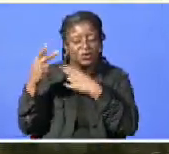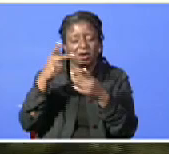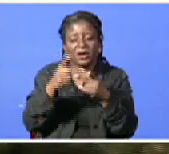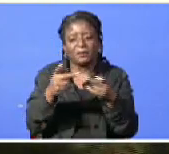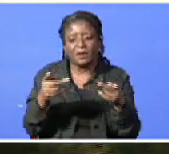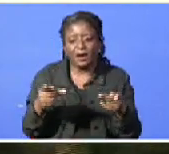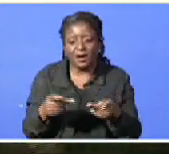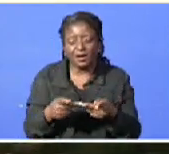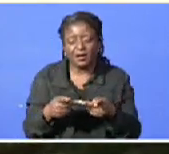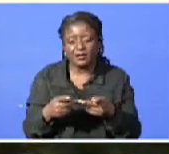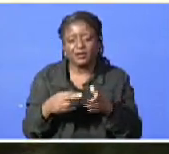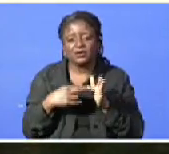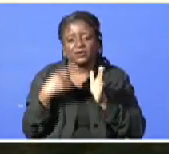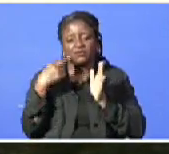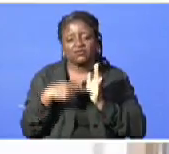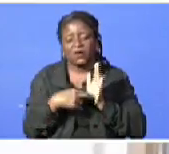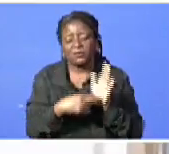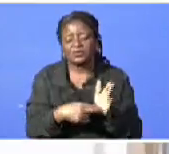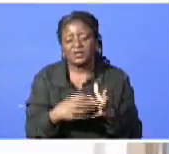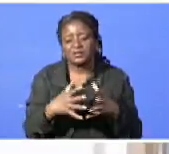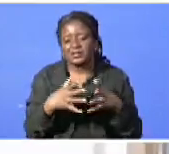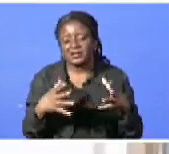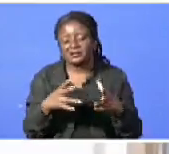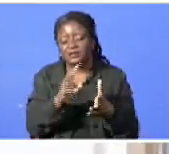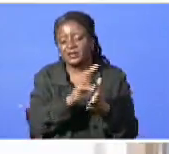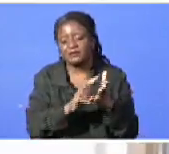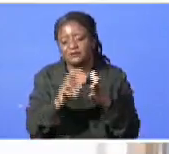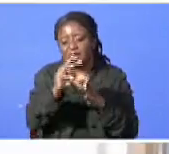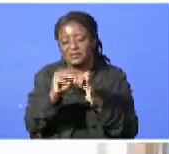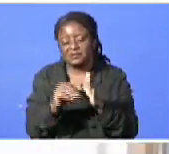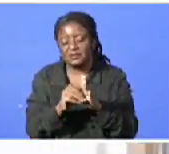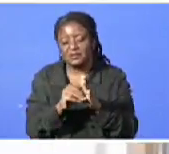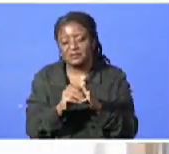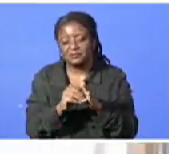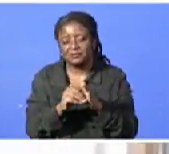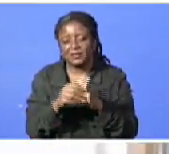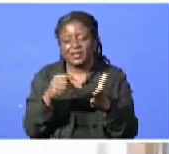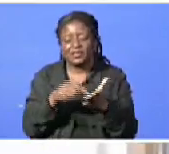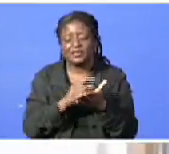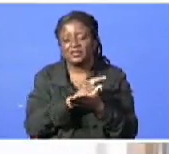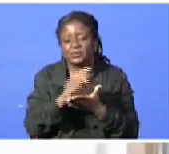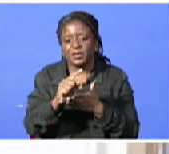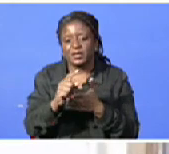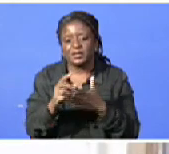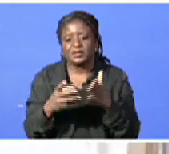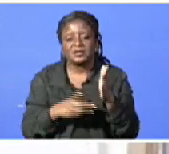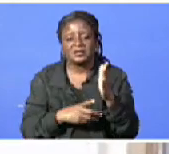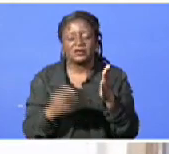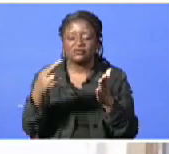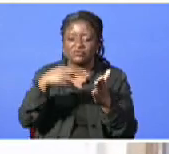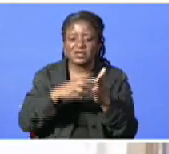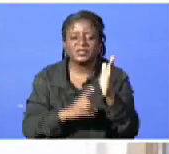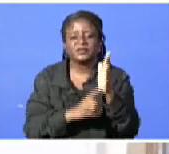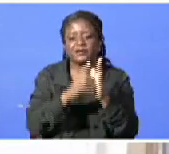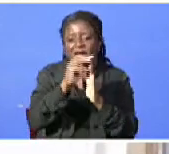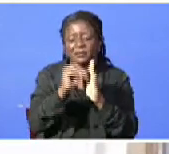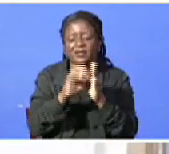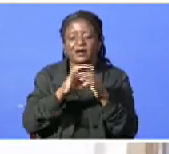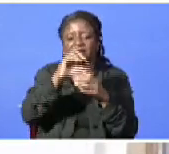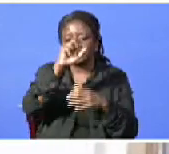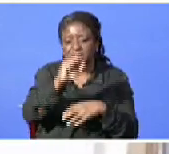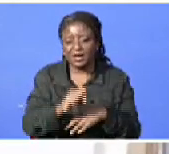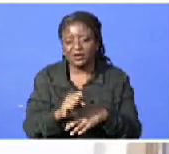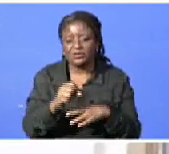significant investment in the inner city. And this redevelopment of Southern Recreation Grounds is by far the